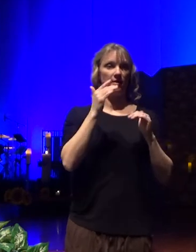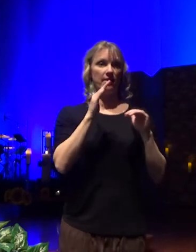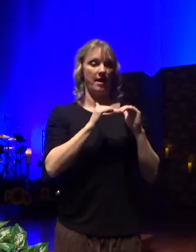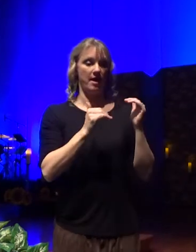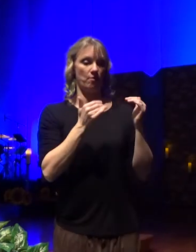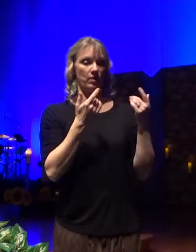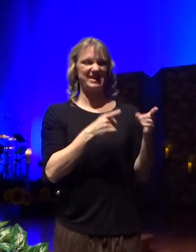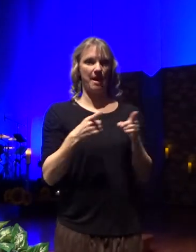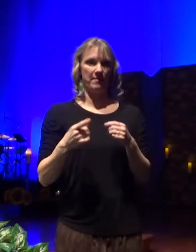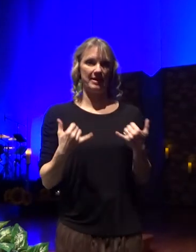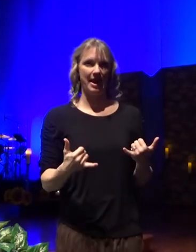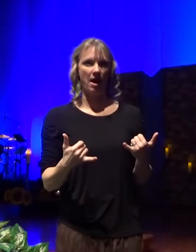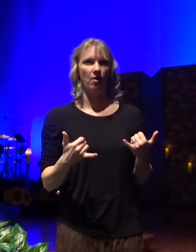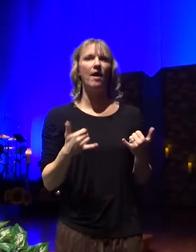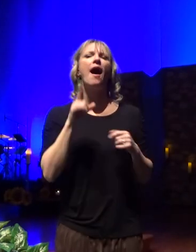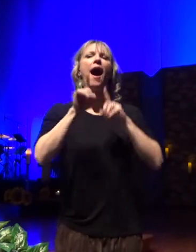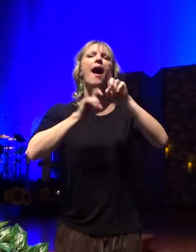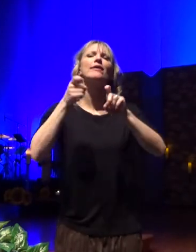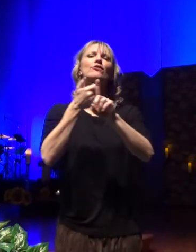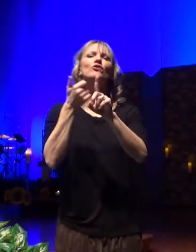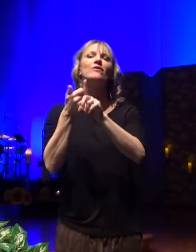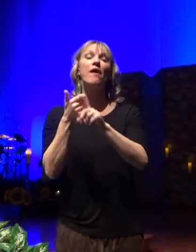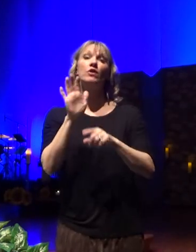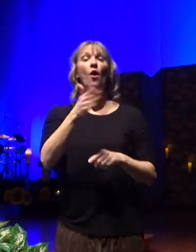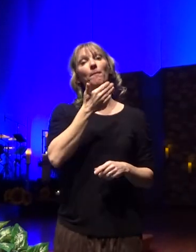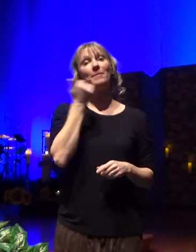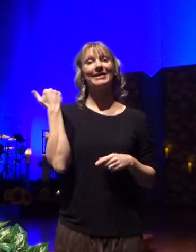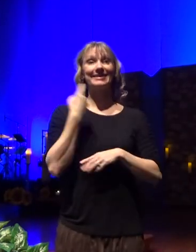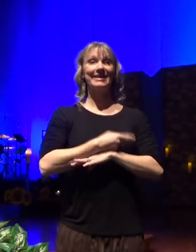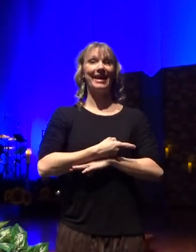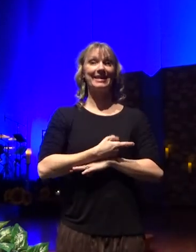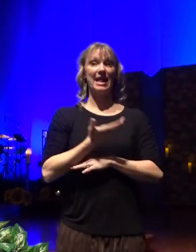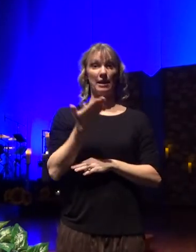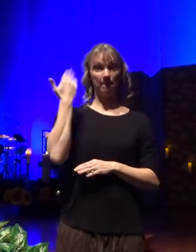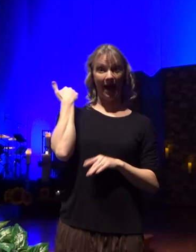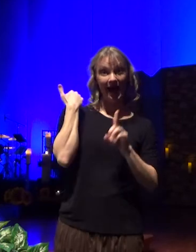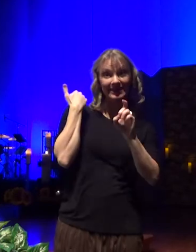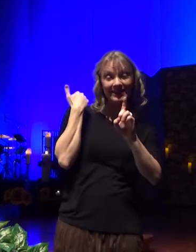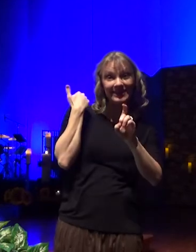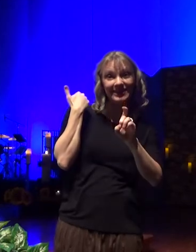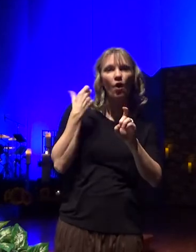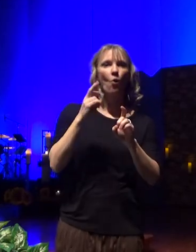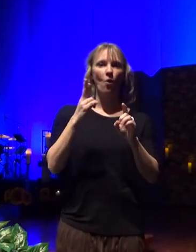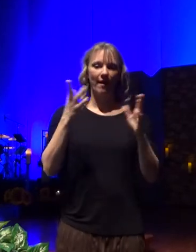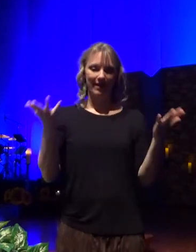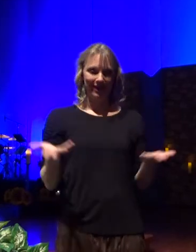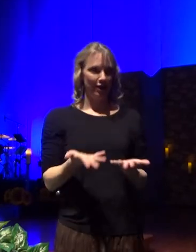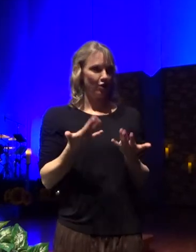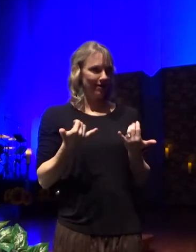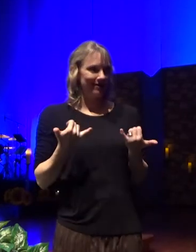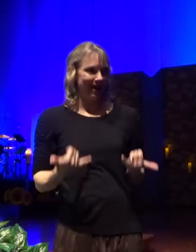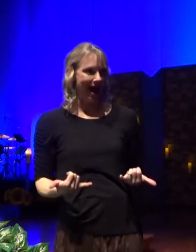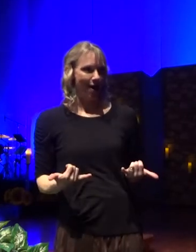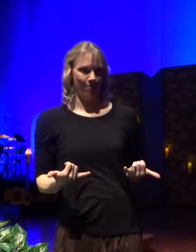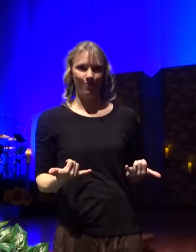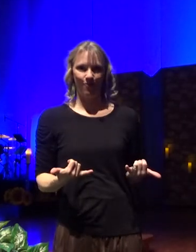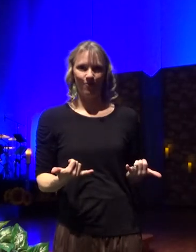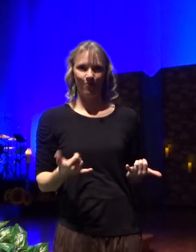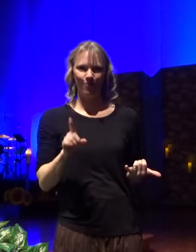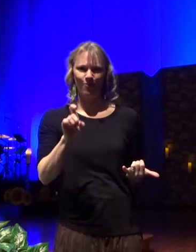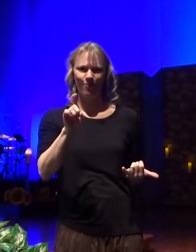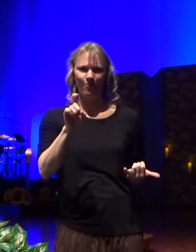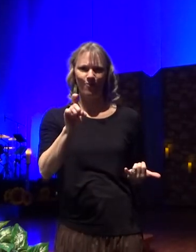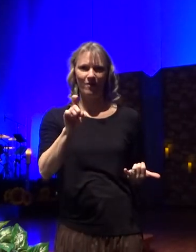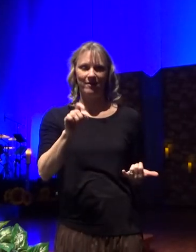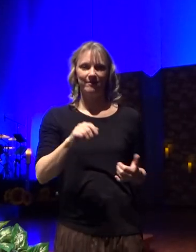is. Survey yourself. Are your best days behind you, or are they here and in front of